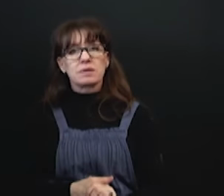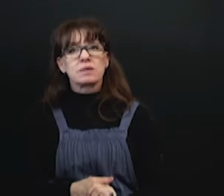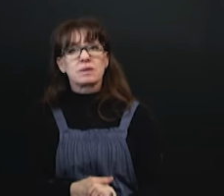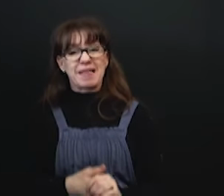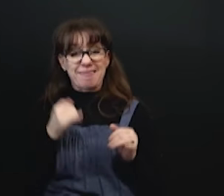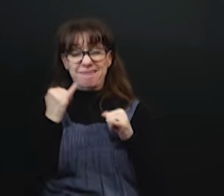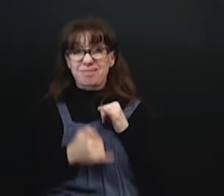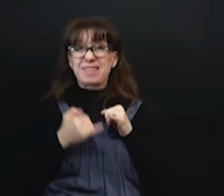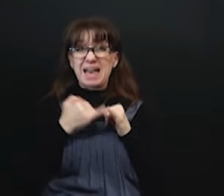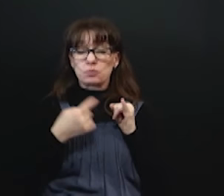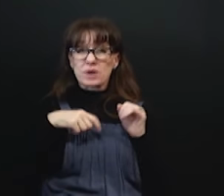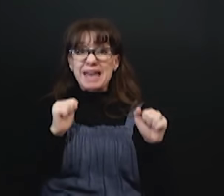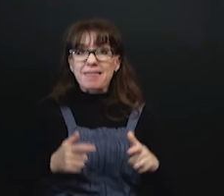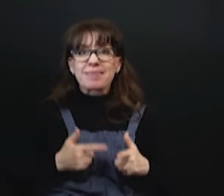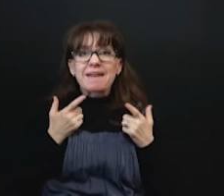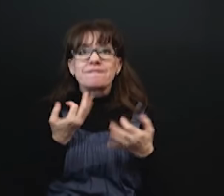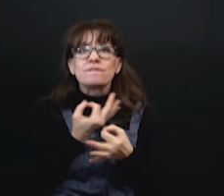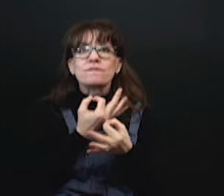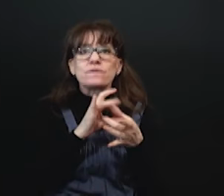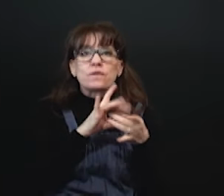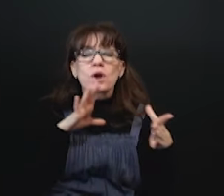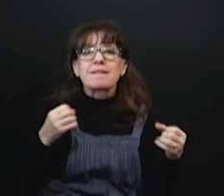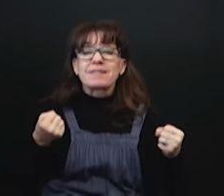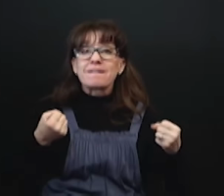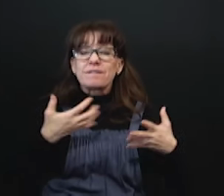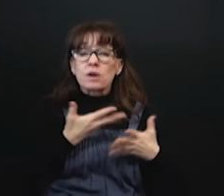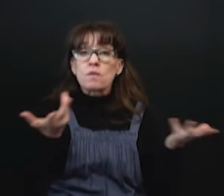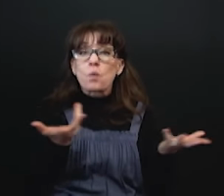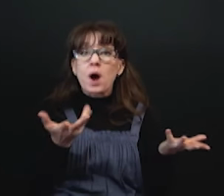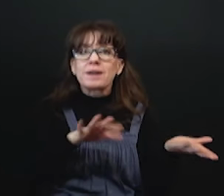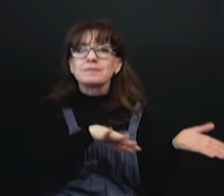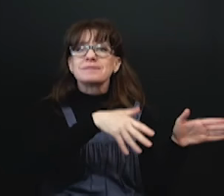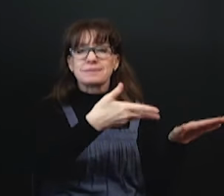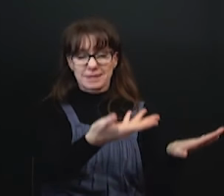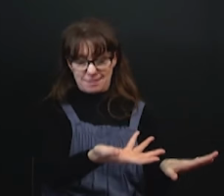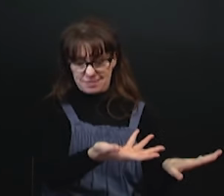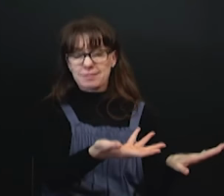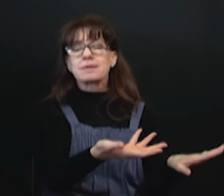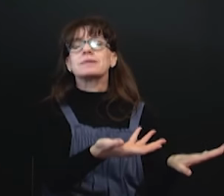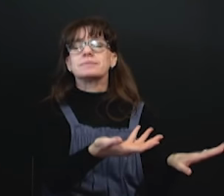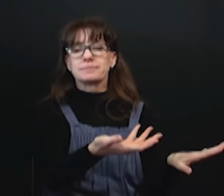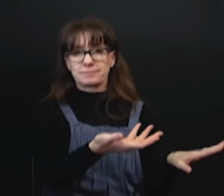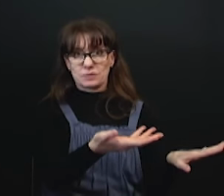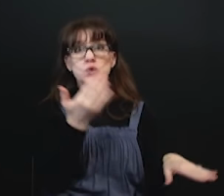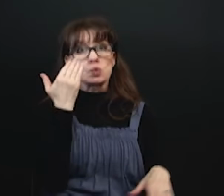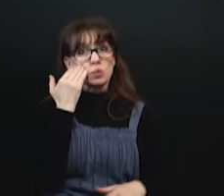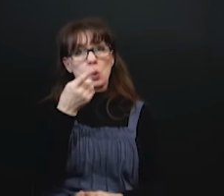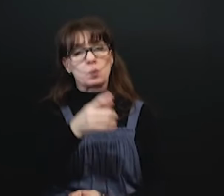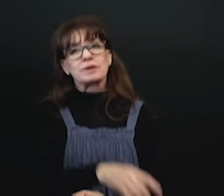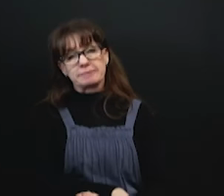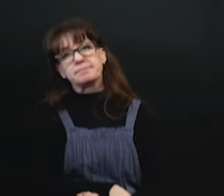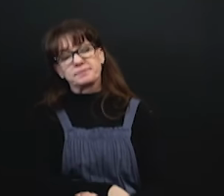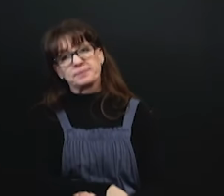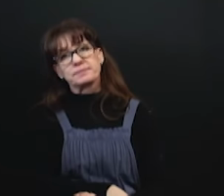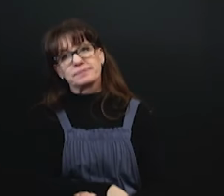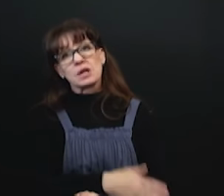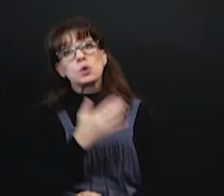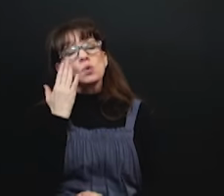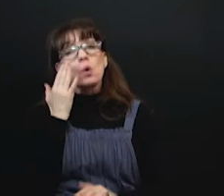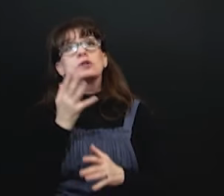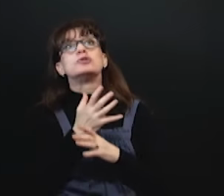And lastly, we can live even free from the fear of death. Do you know that? Do you know that